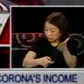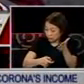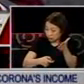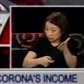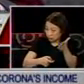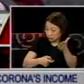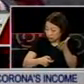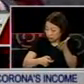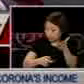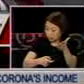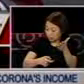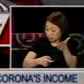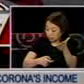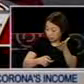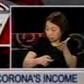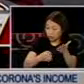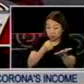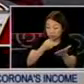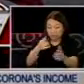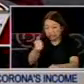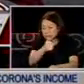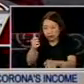sa subject to withholding tax.